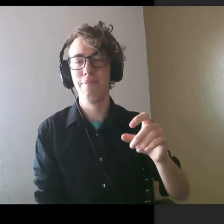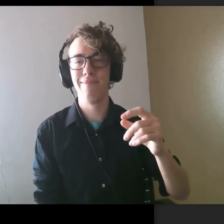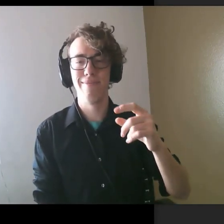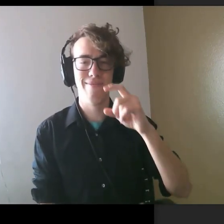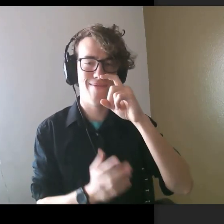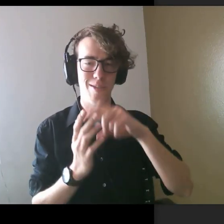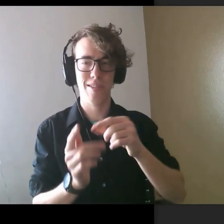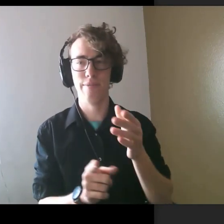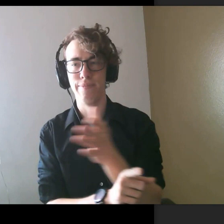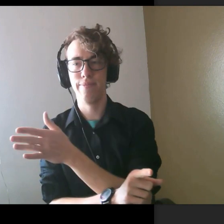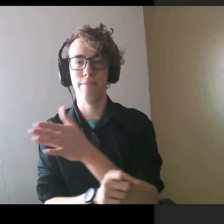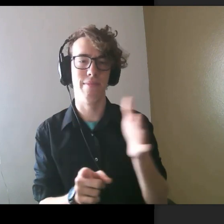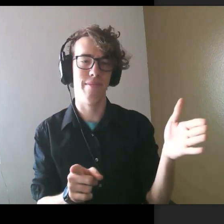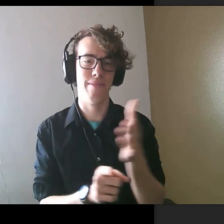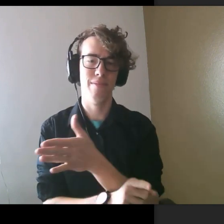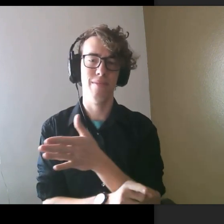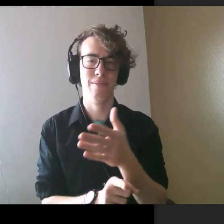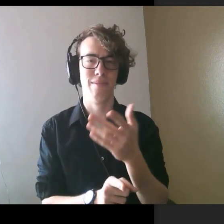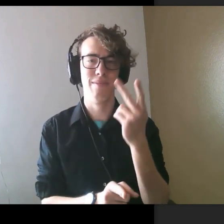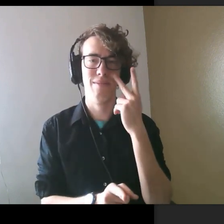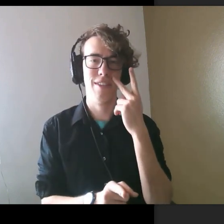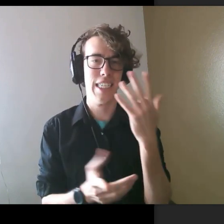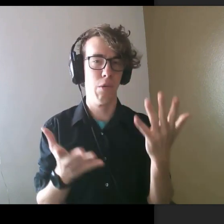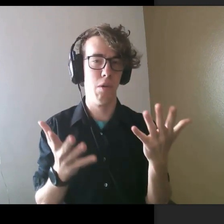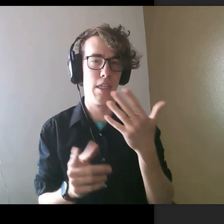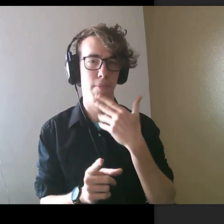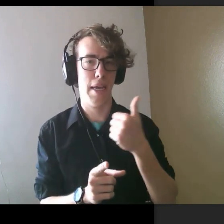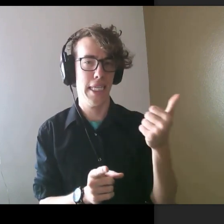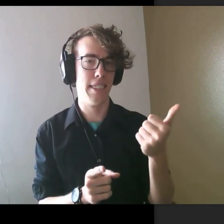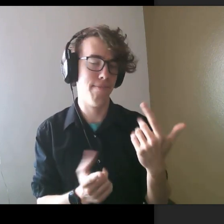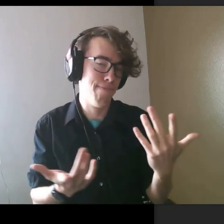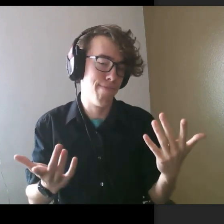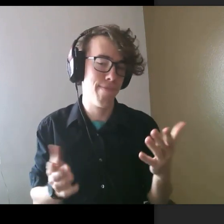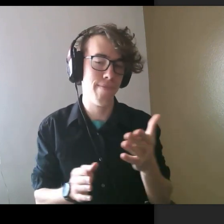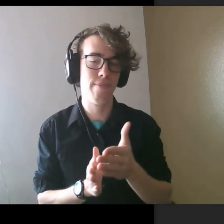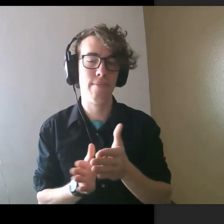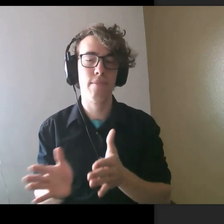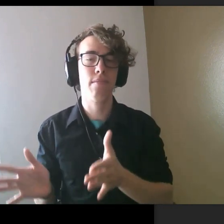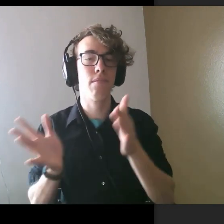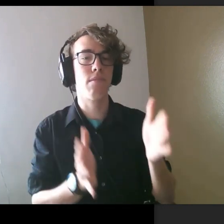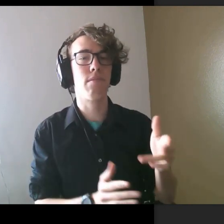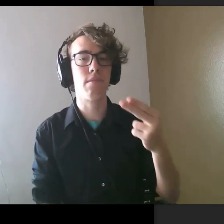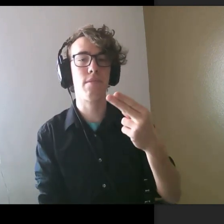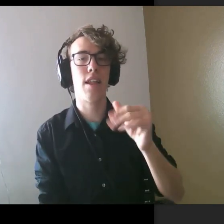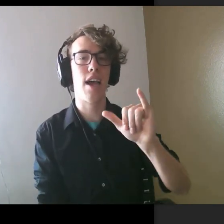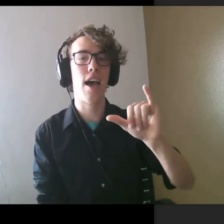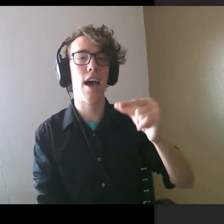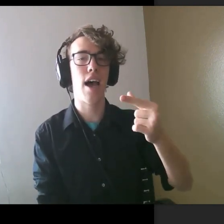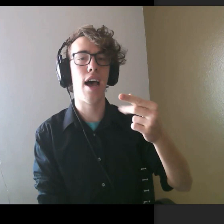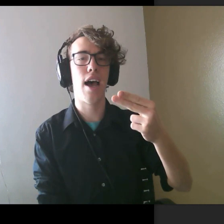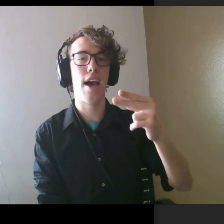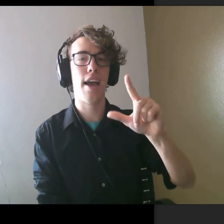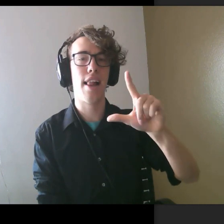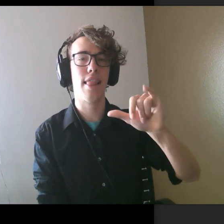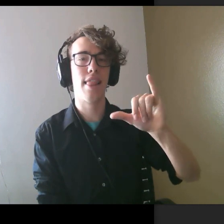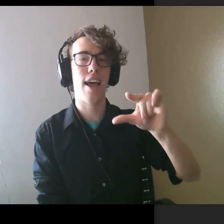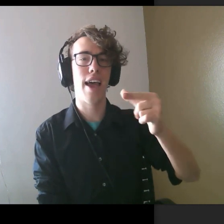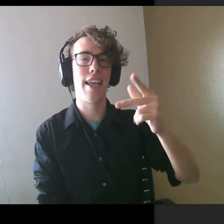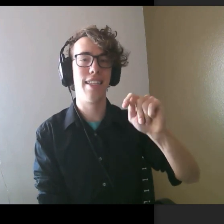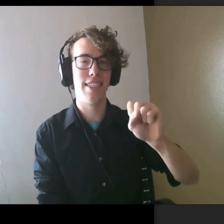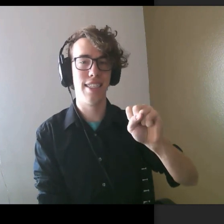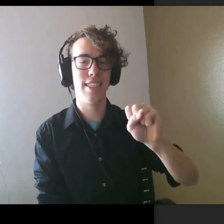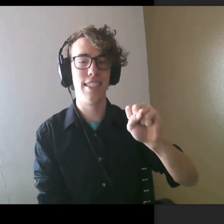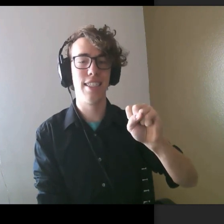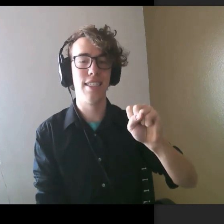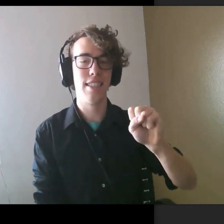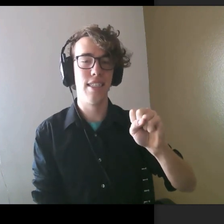see what looks best. Yep, I agree about where it was. Highlights is going to talk about your brights. So obviously, they're going to go